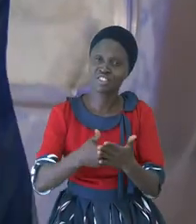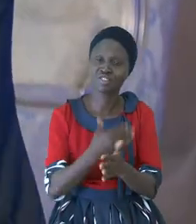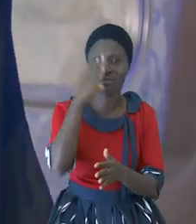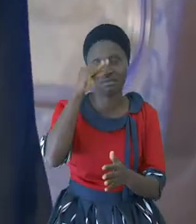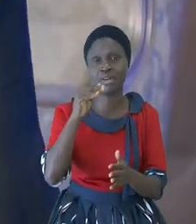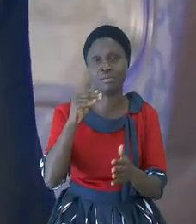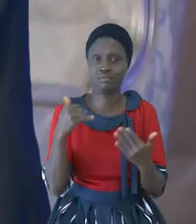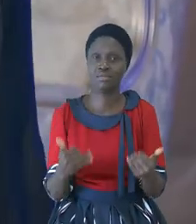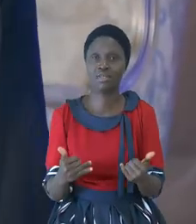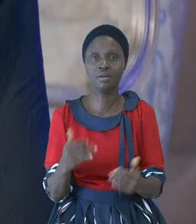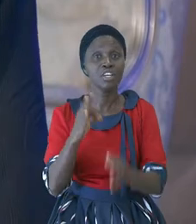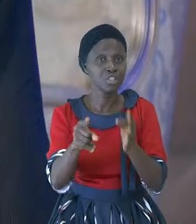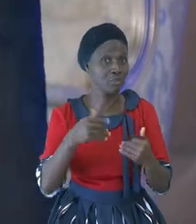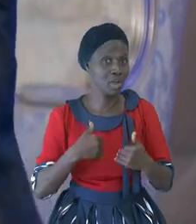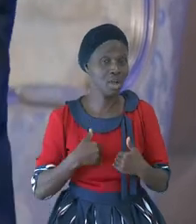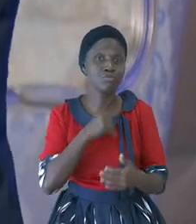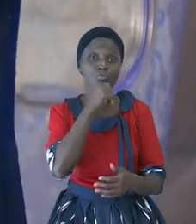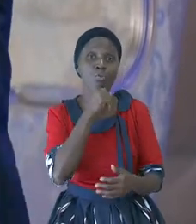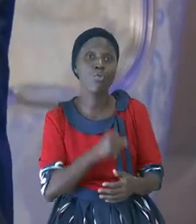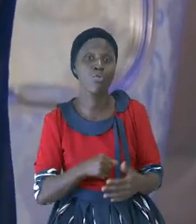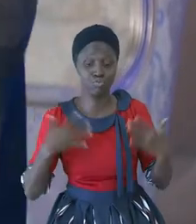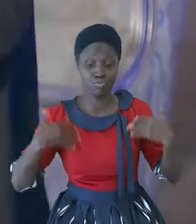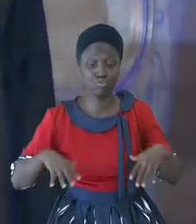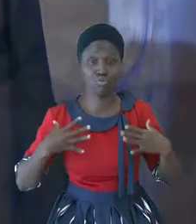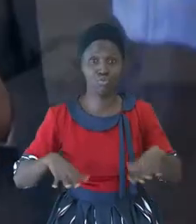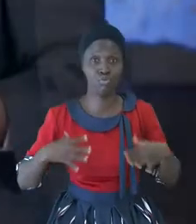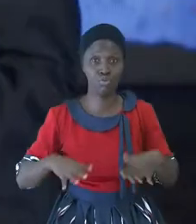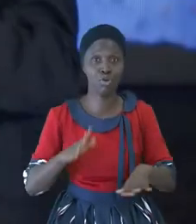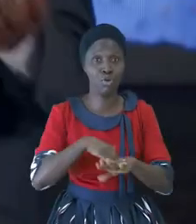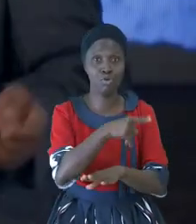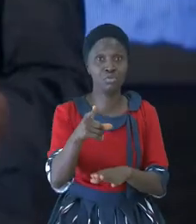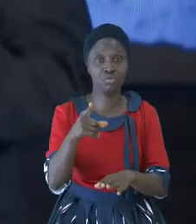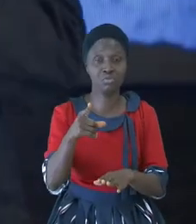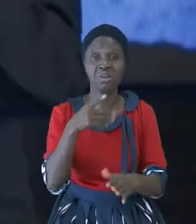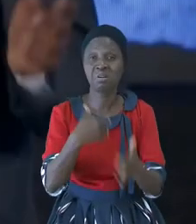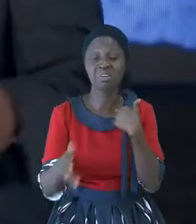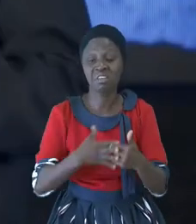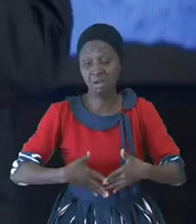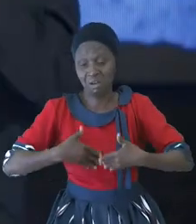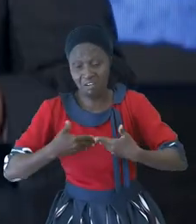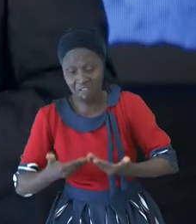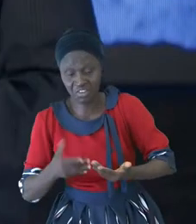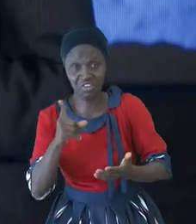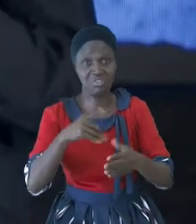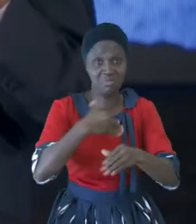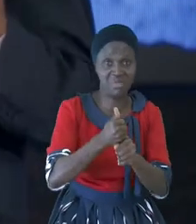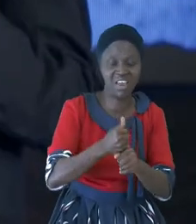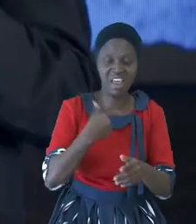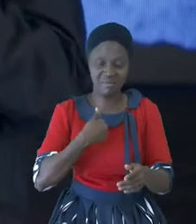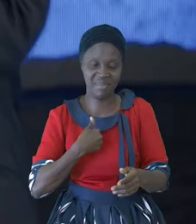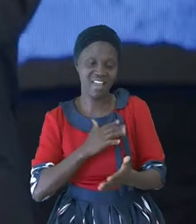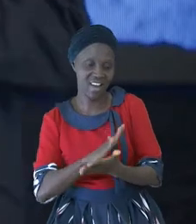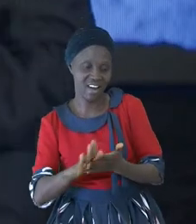the old clothes on you, no matter all the confession you make, I'm clean, I'm new, I'm all right, you